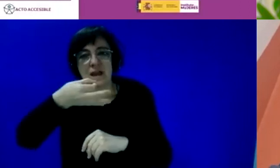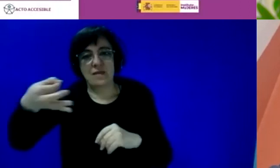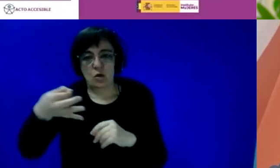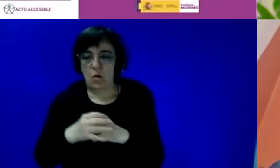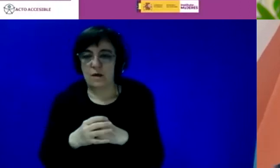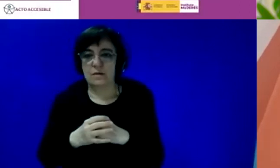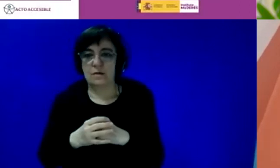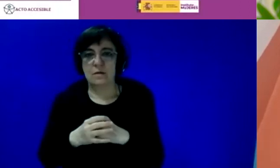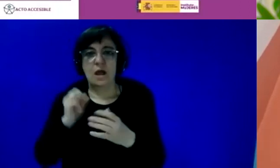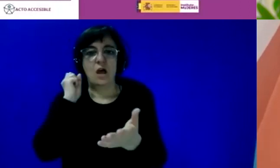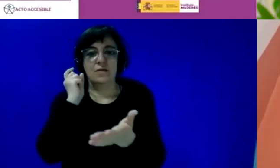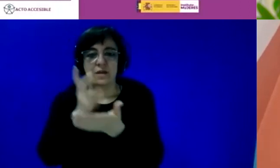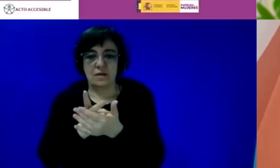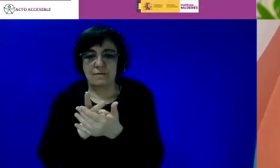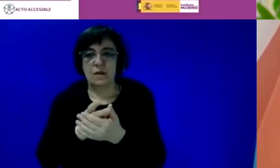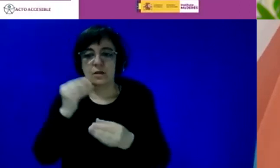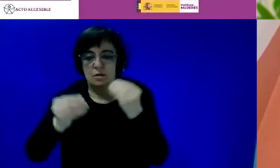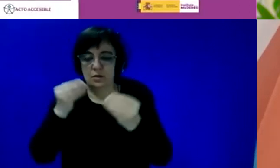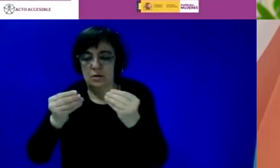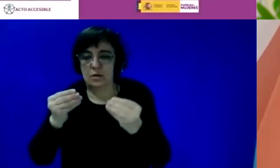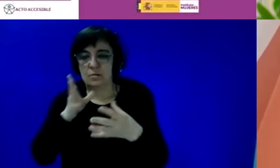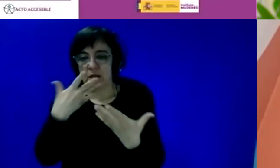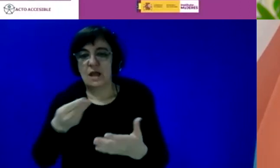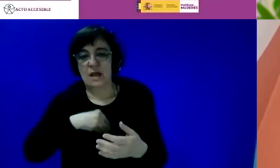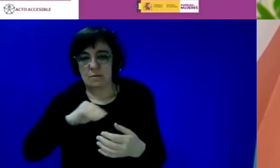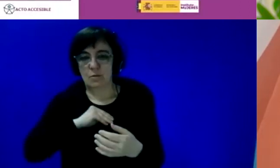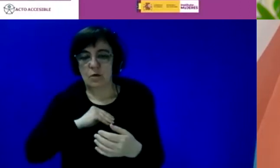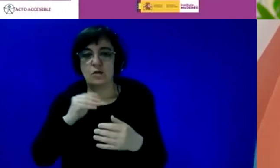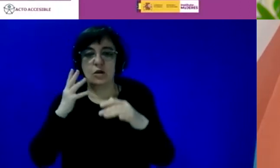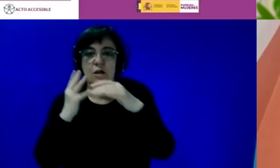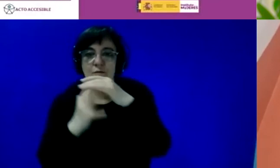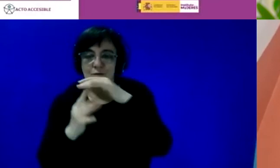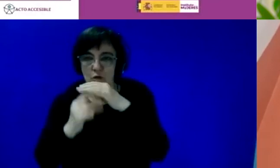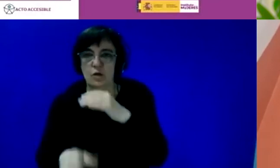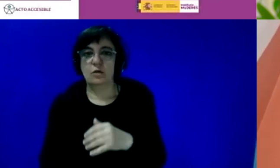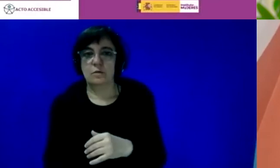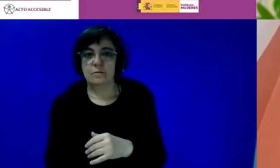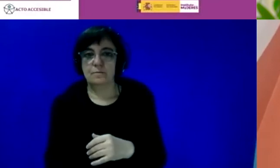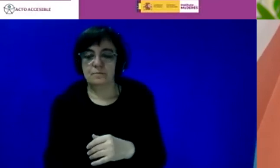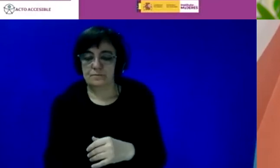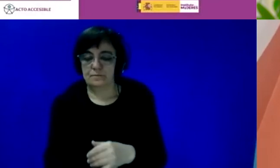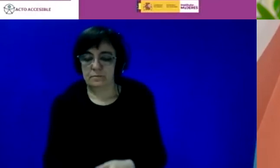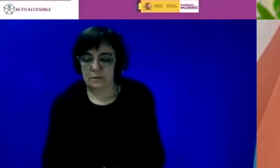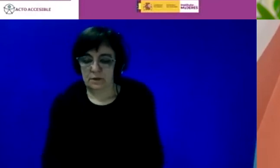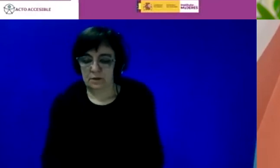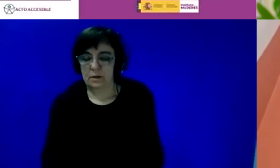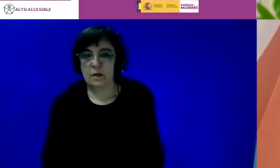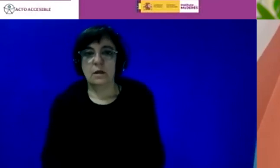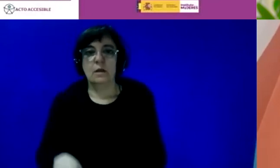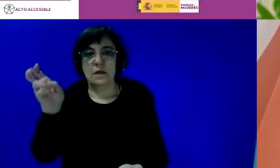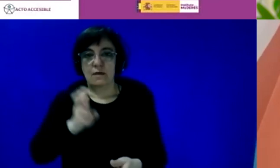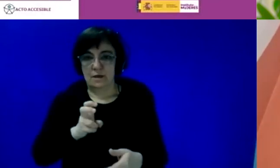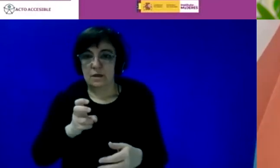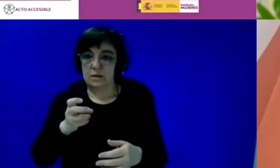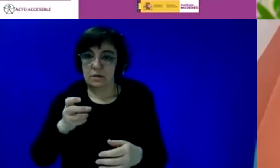as I said, to give the most suitable response to refugees, men and women